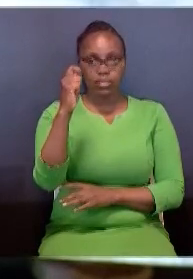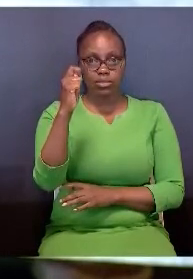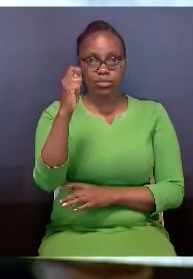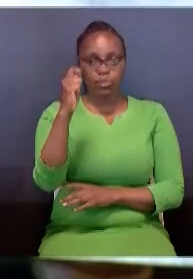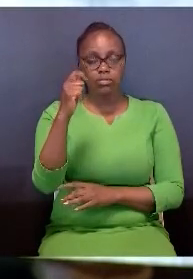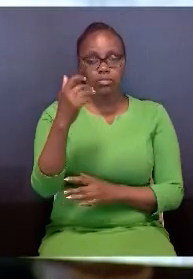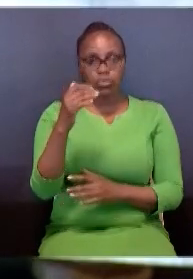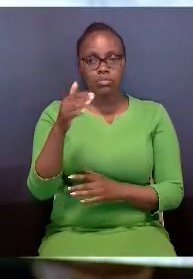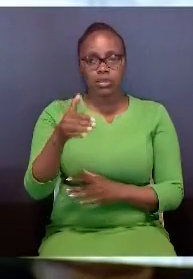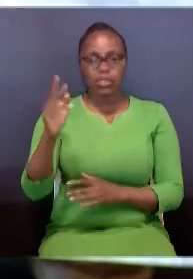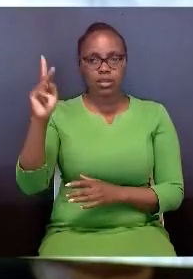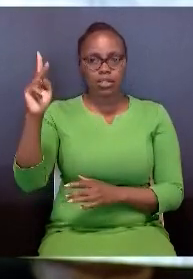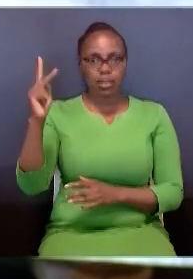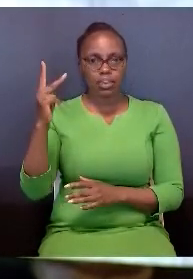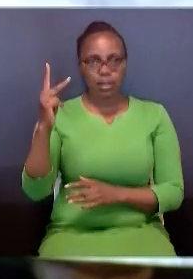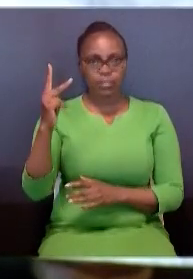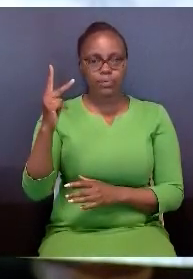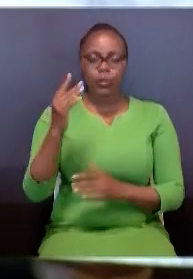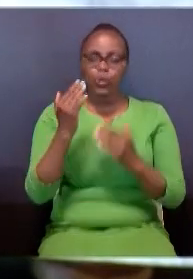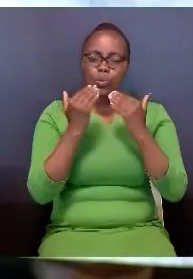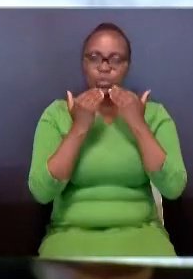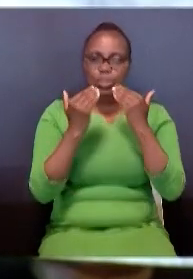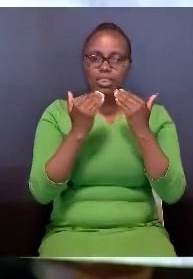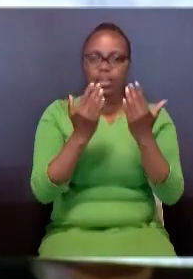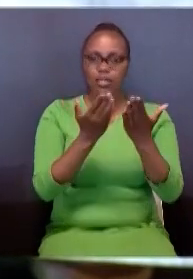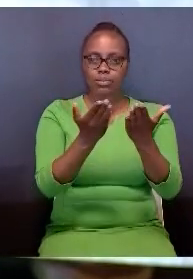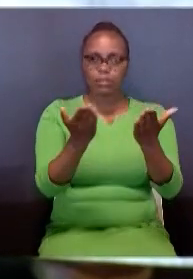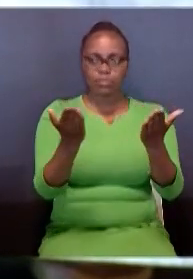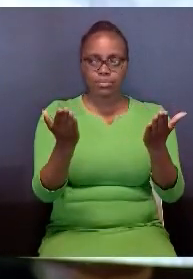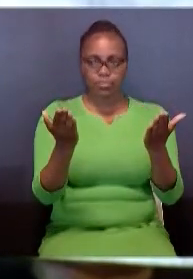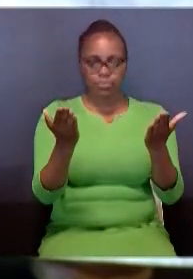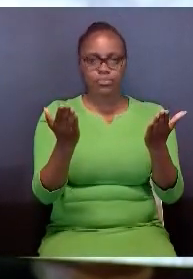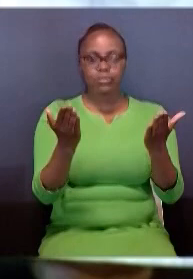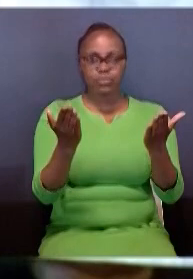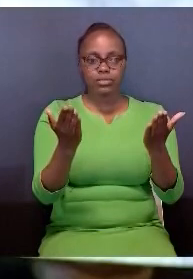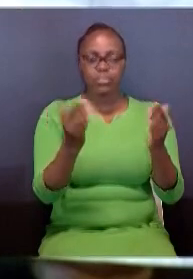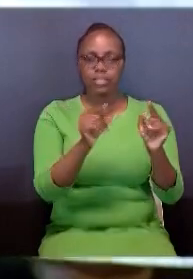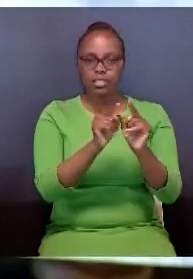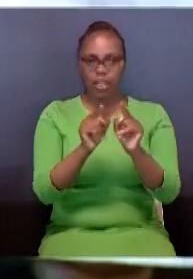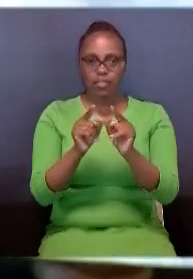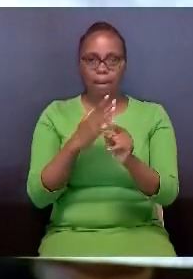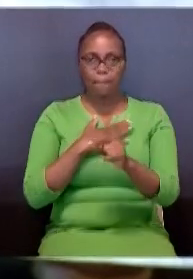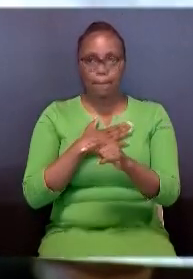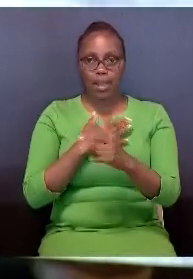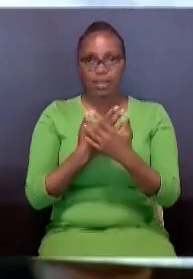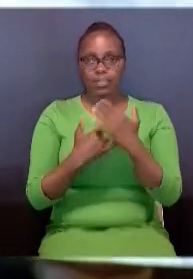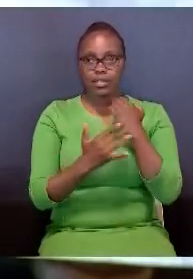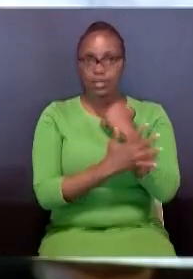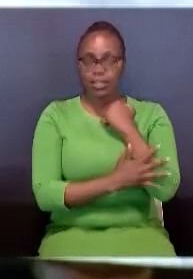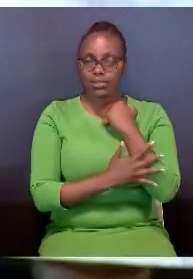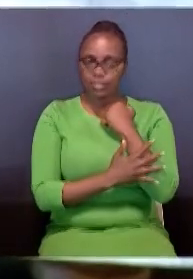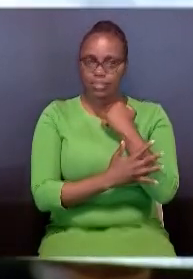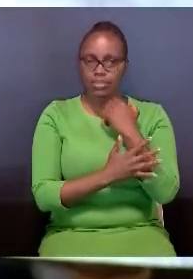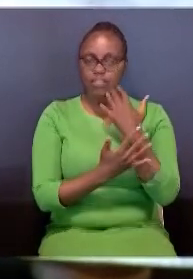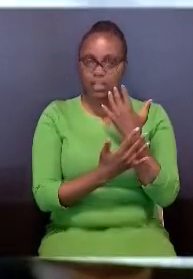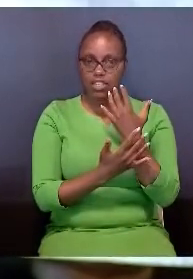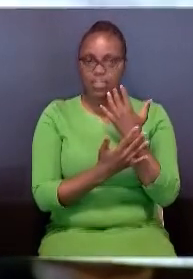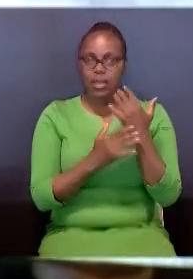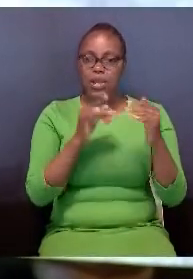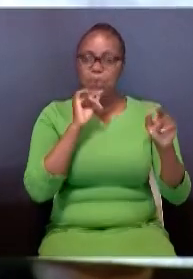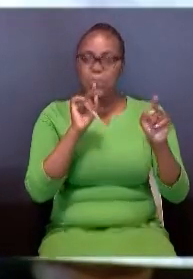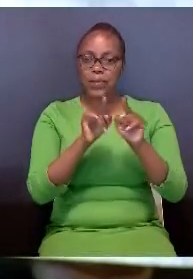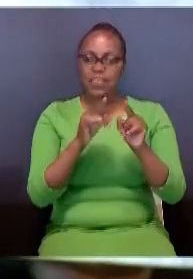of the Republic of Kenya, I wanted to thank you, and please extend my thanks to my